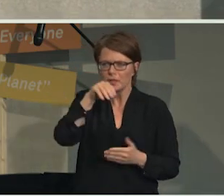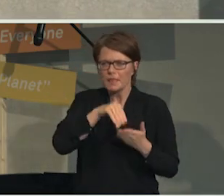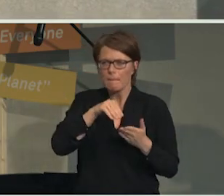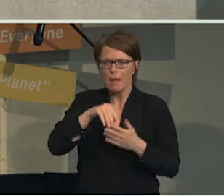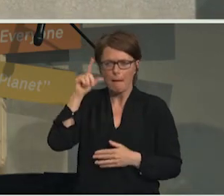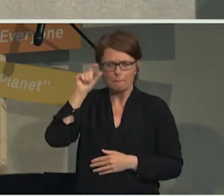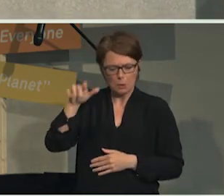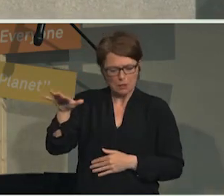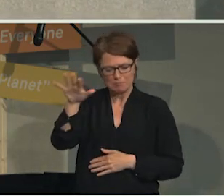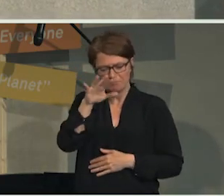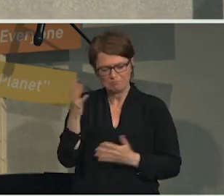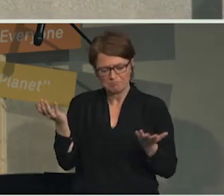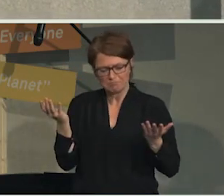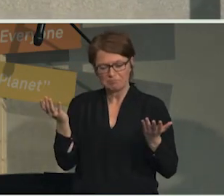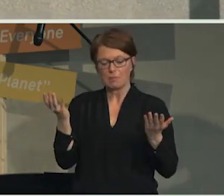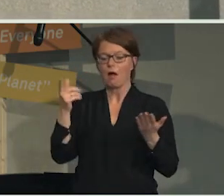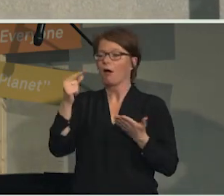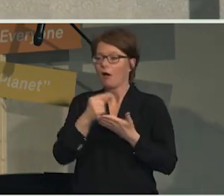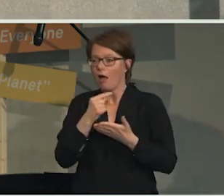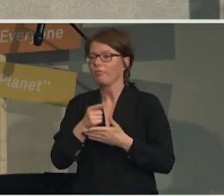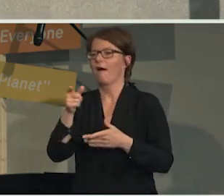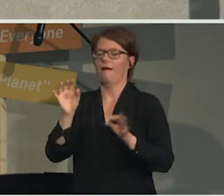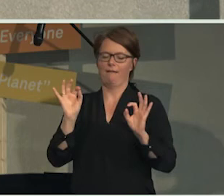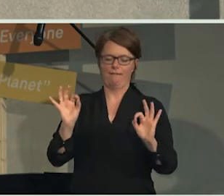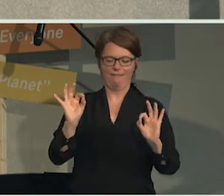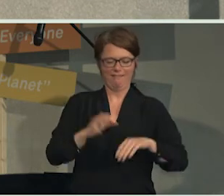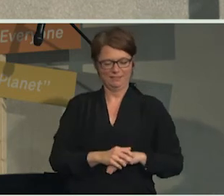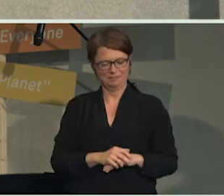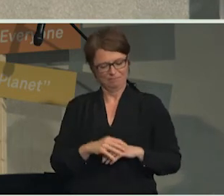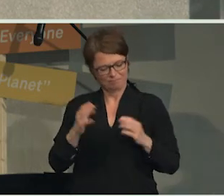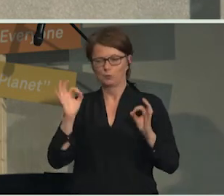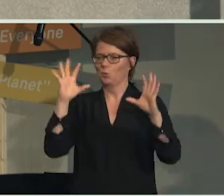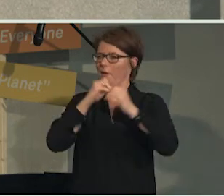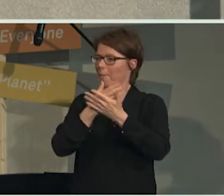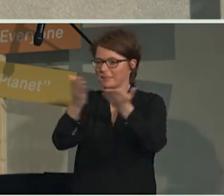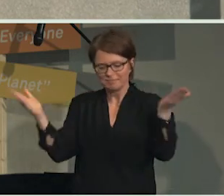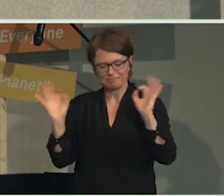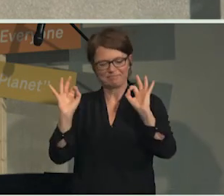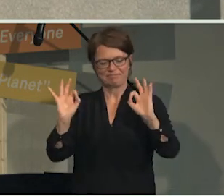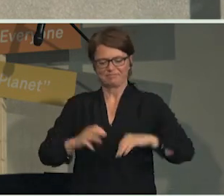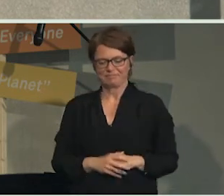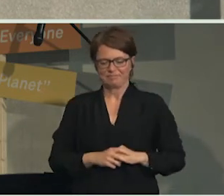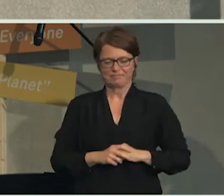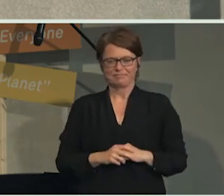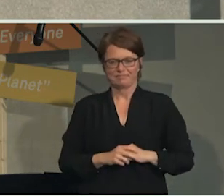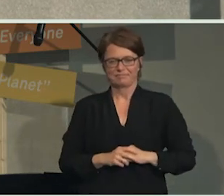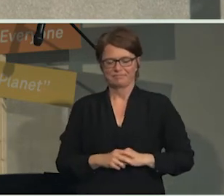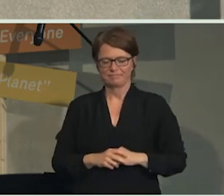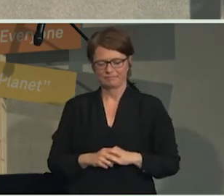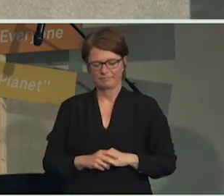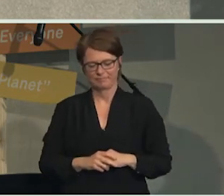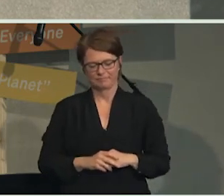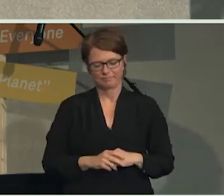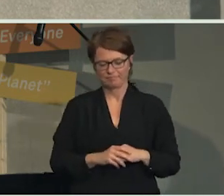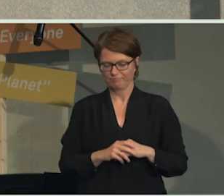Ladies and gentlemen, I was supposed to have a free mic, so when I switch, you stream me back here again. I'm so happy to be